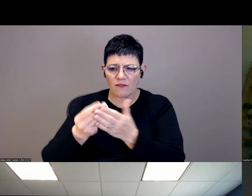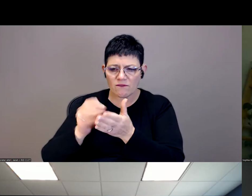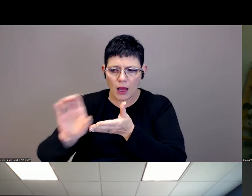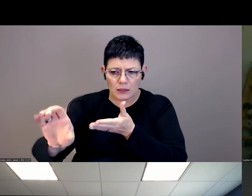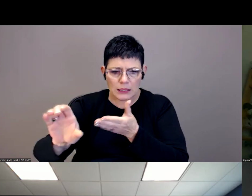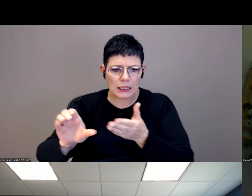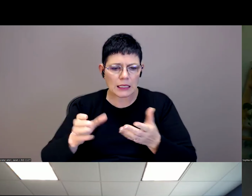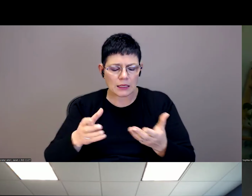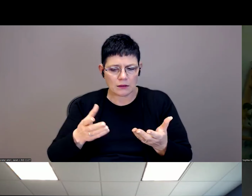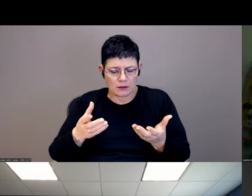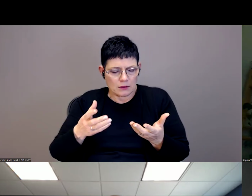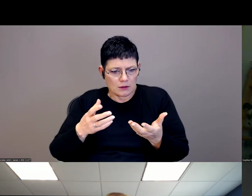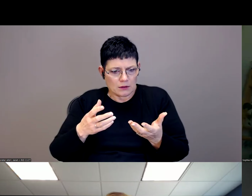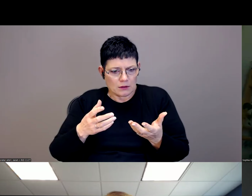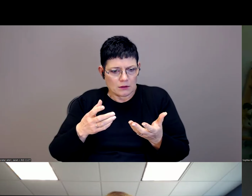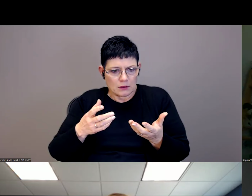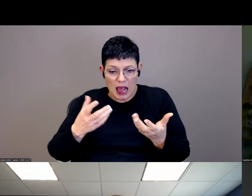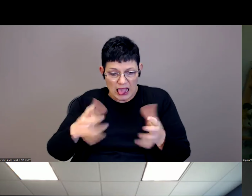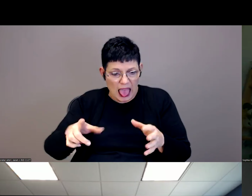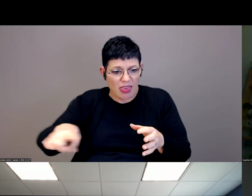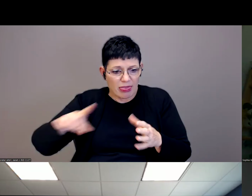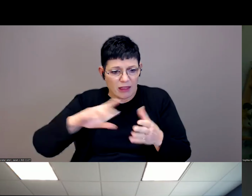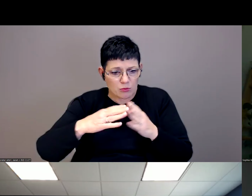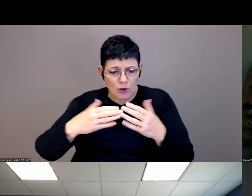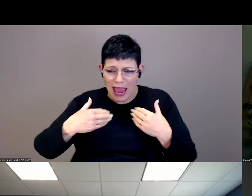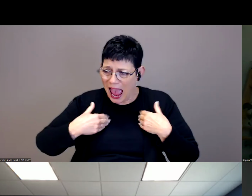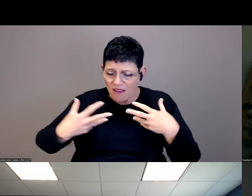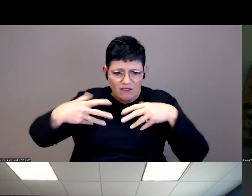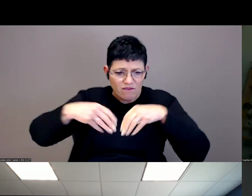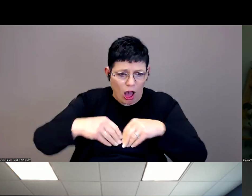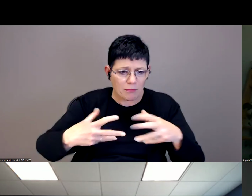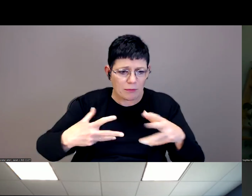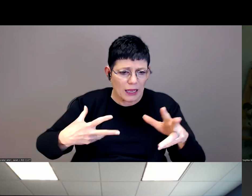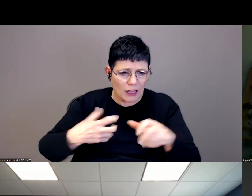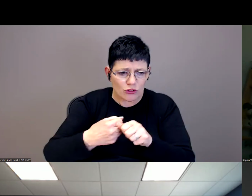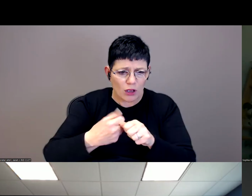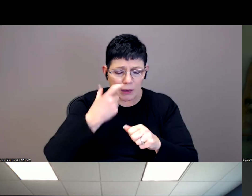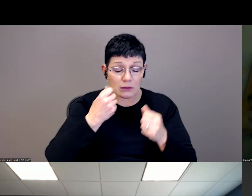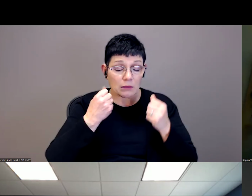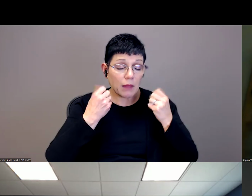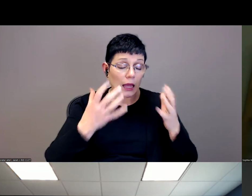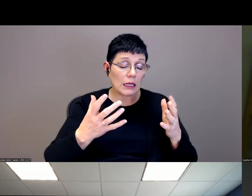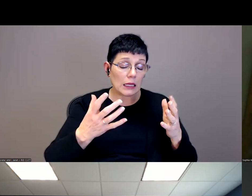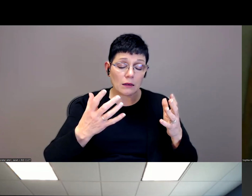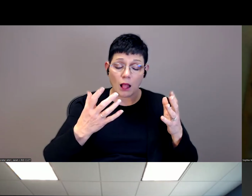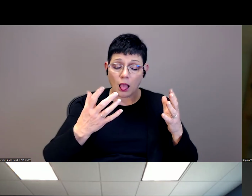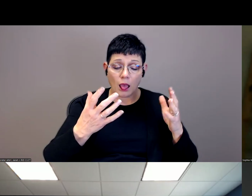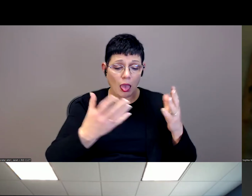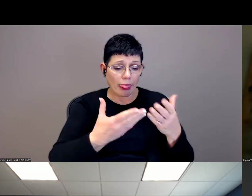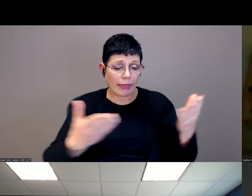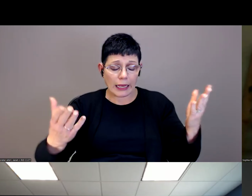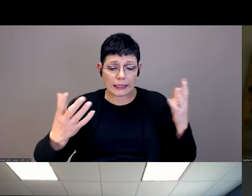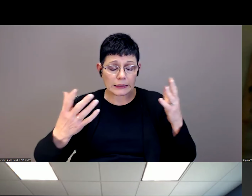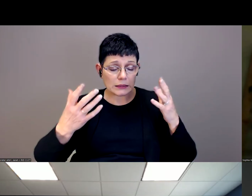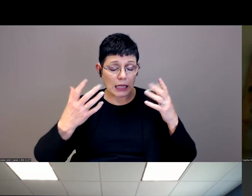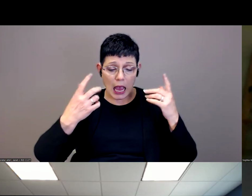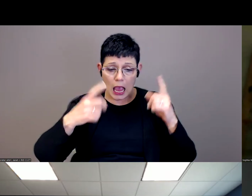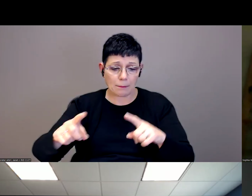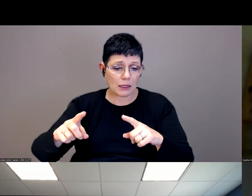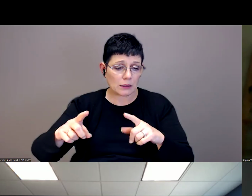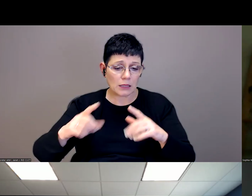the opportunity to get caught up. I mean, there's so much jargon that some people might argue sometimes is isolating, right? And